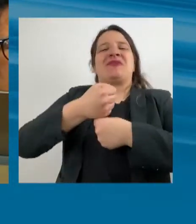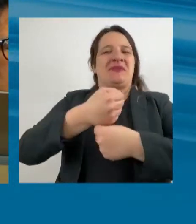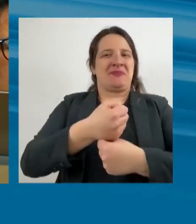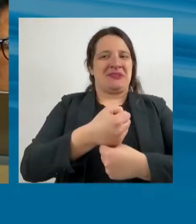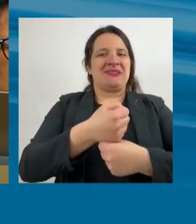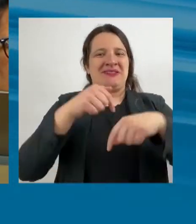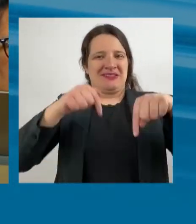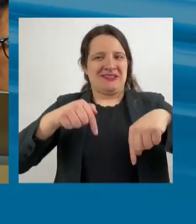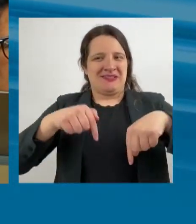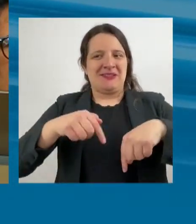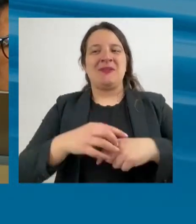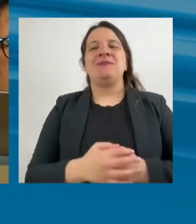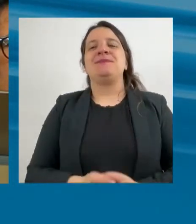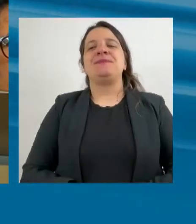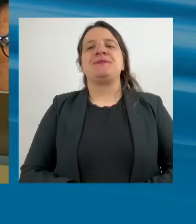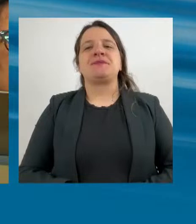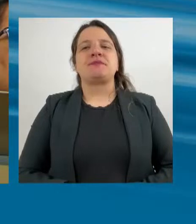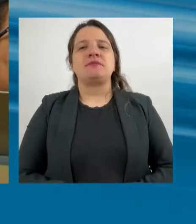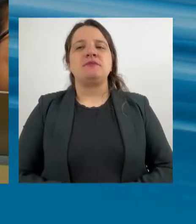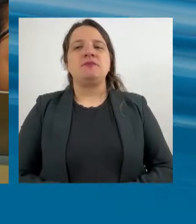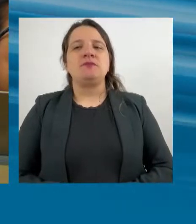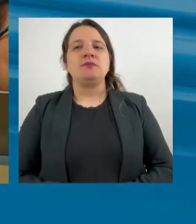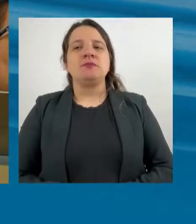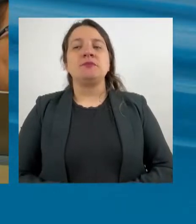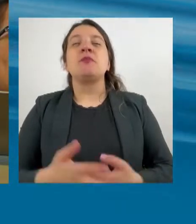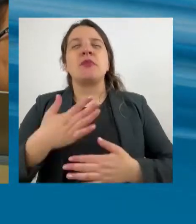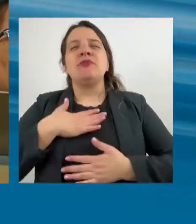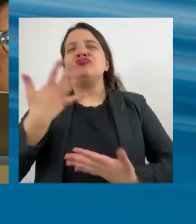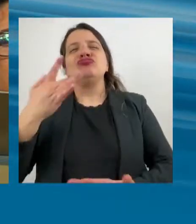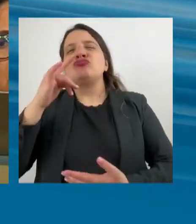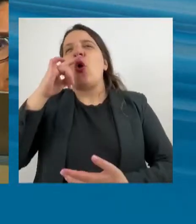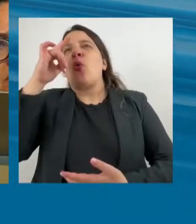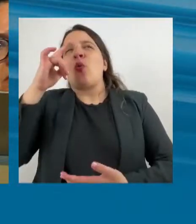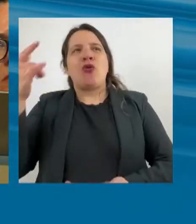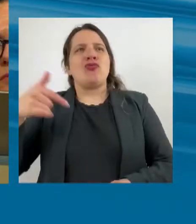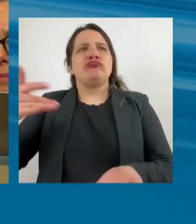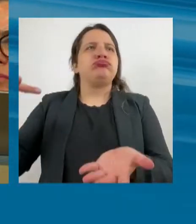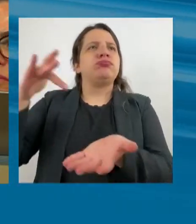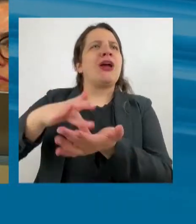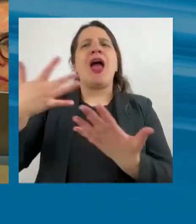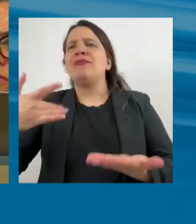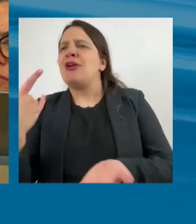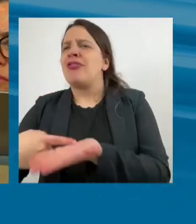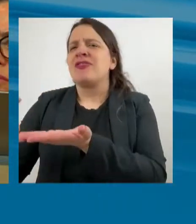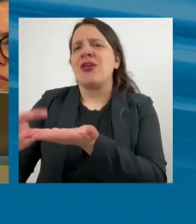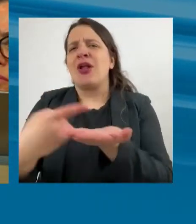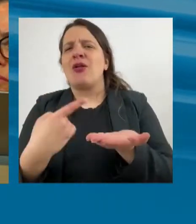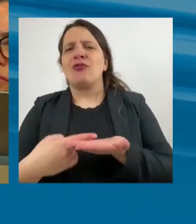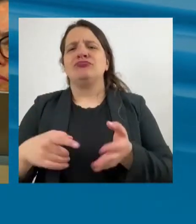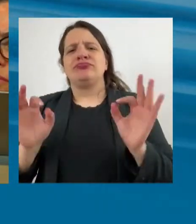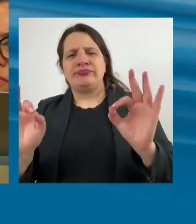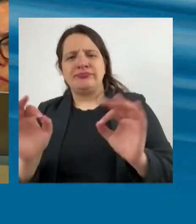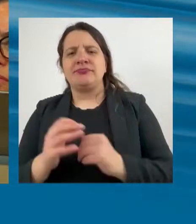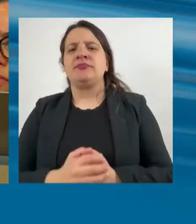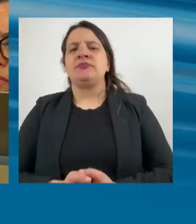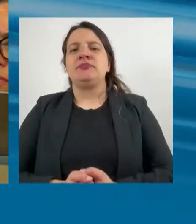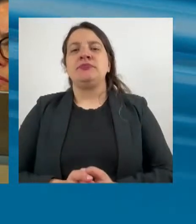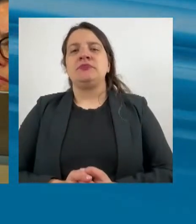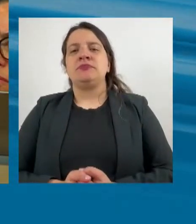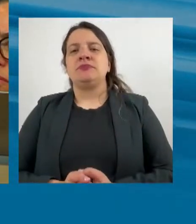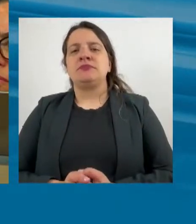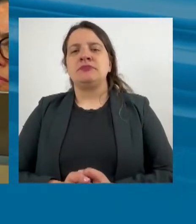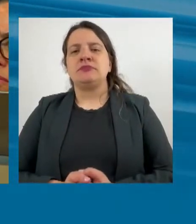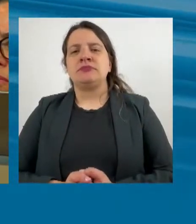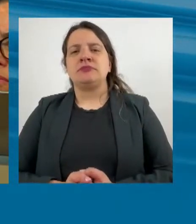me to represent him on this occasion, and it is a great pleasure for me to participate in this high-quality